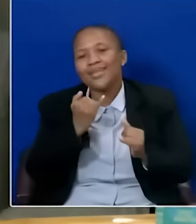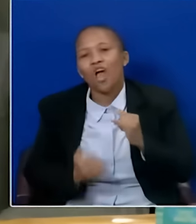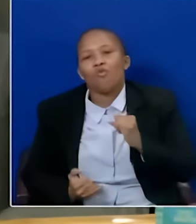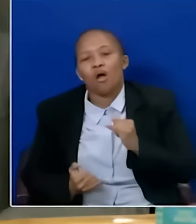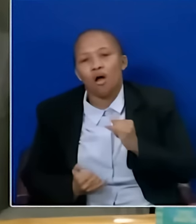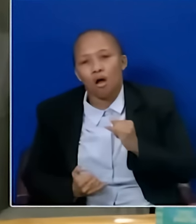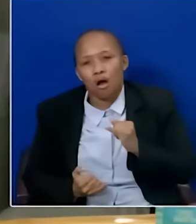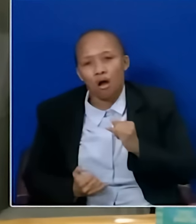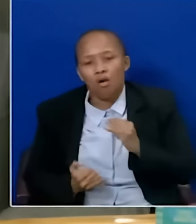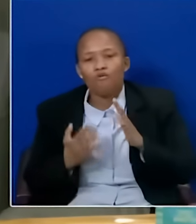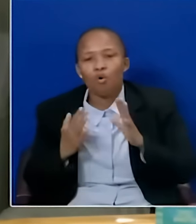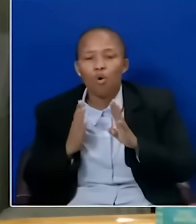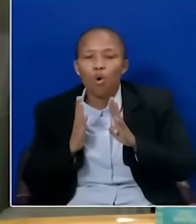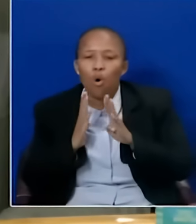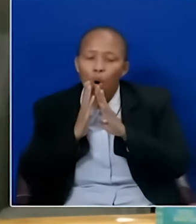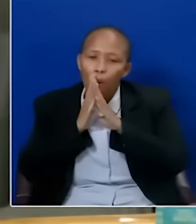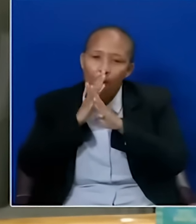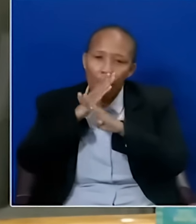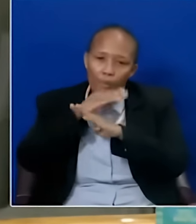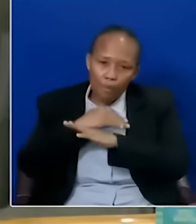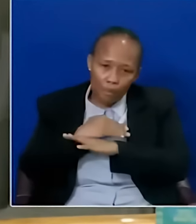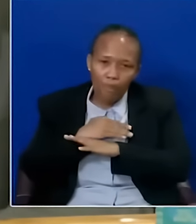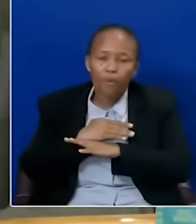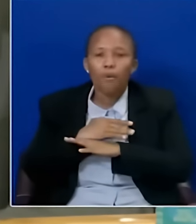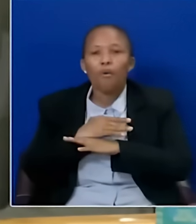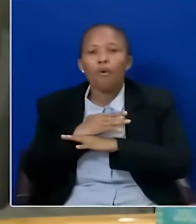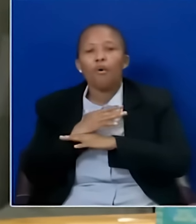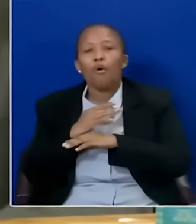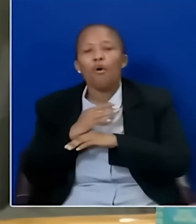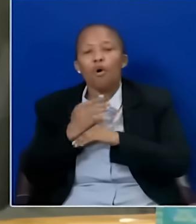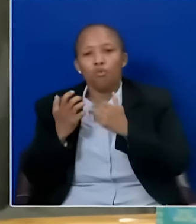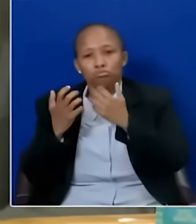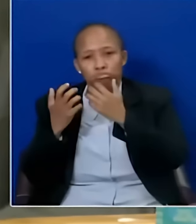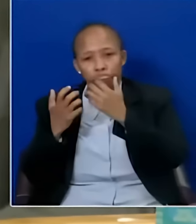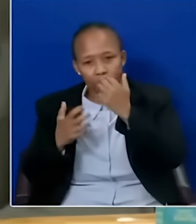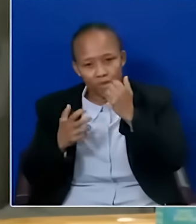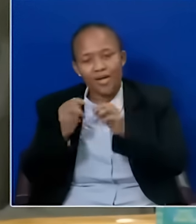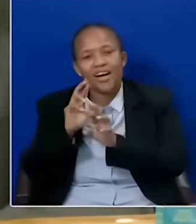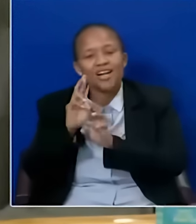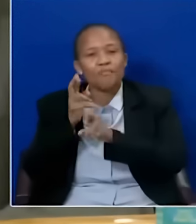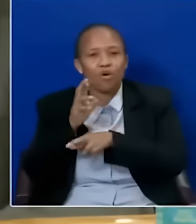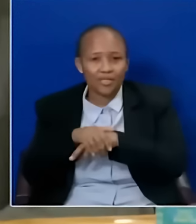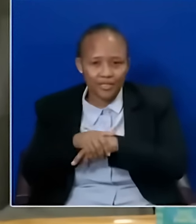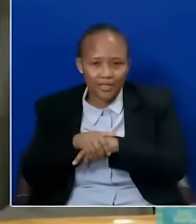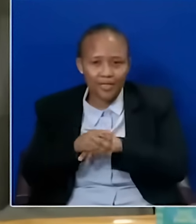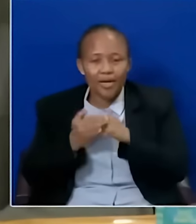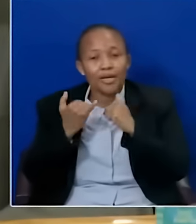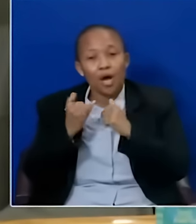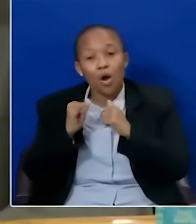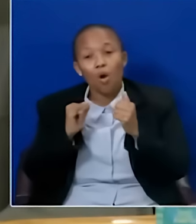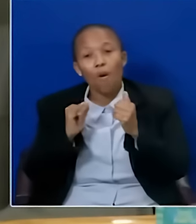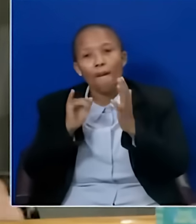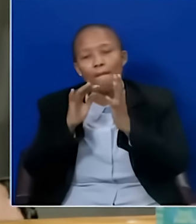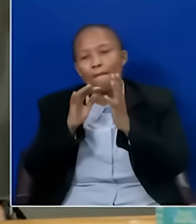non-conformance report. And if one sees the reference to paragraph 4.13 in the non-conformance